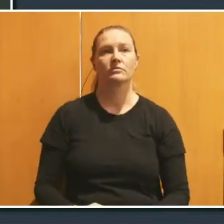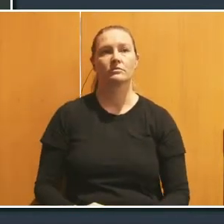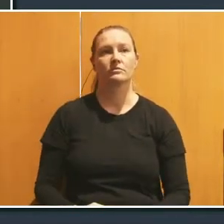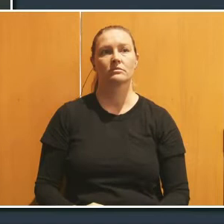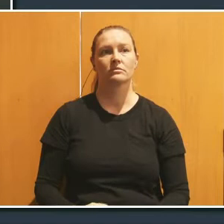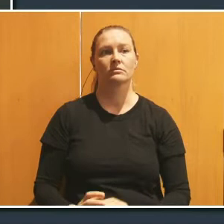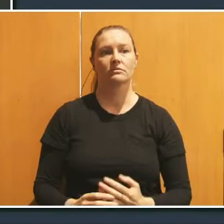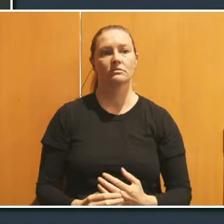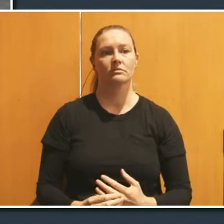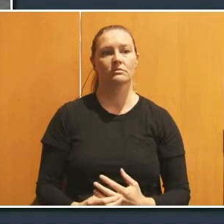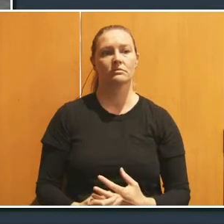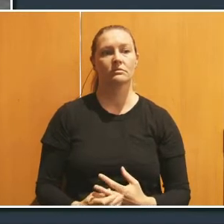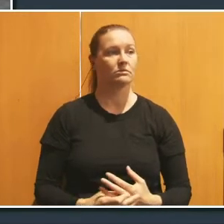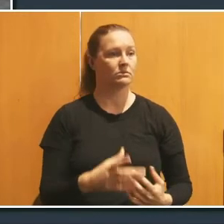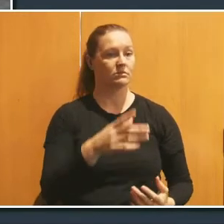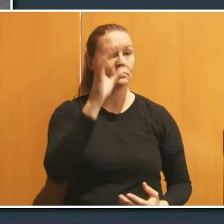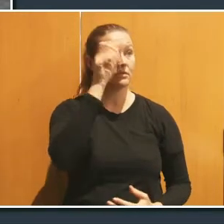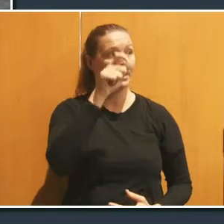I see. Councillor Bogue.